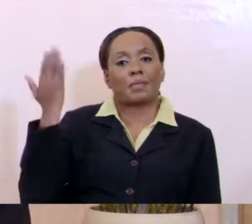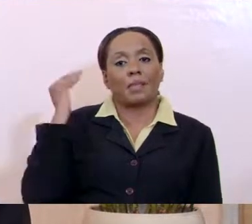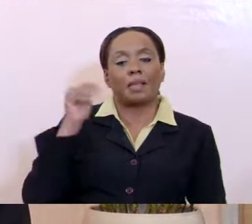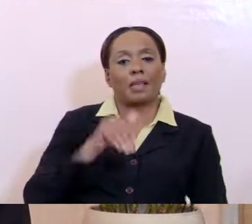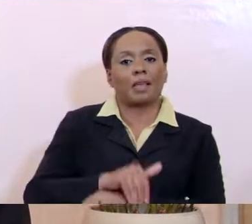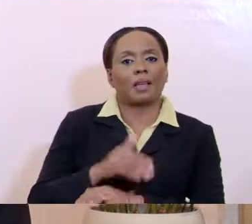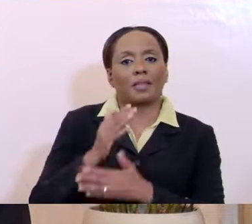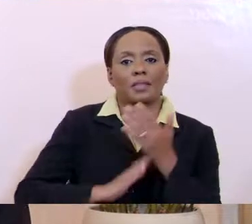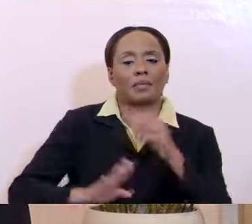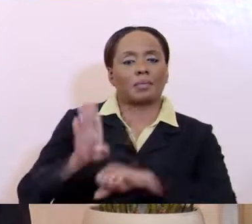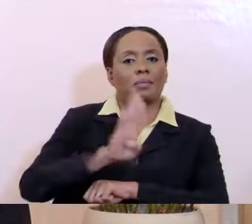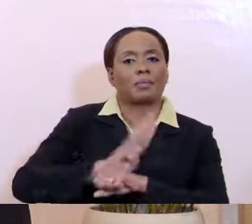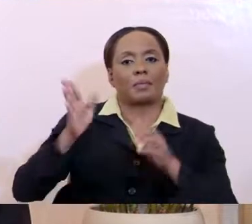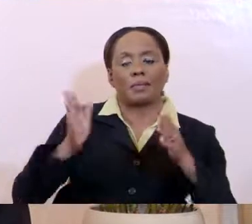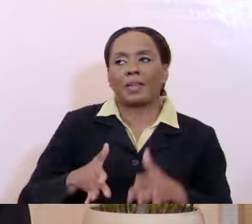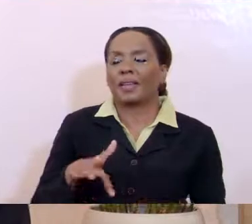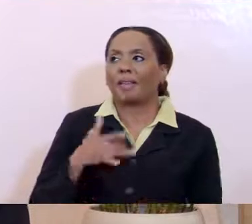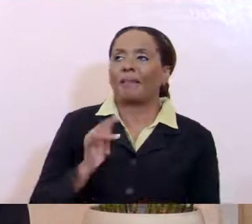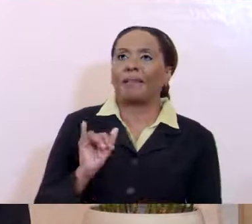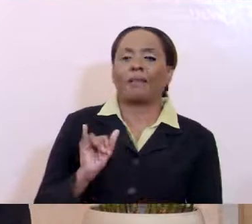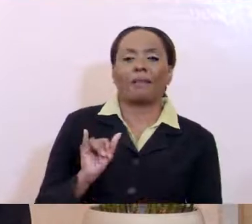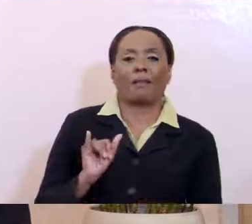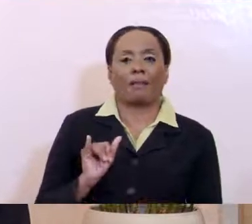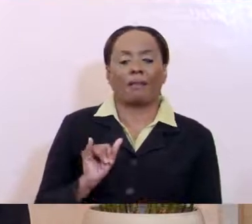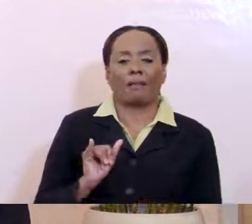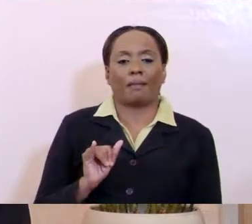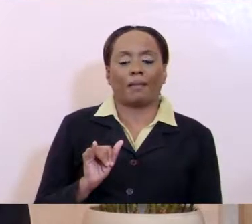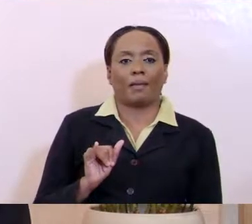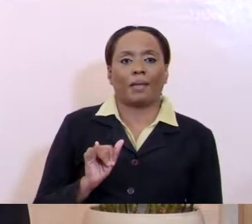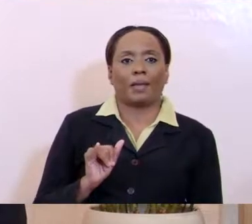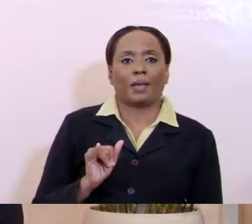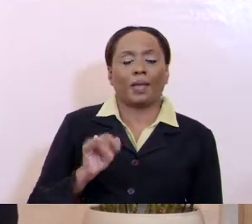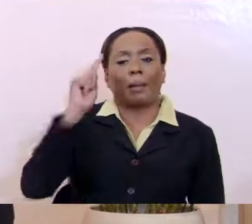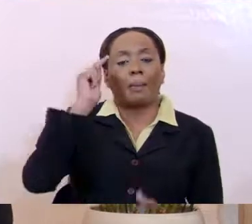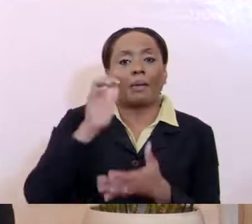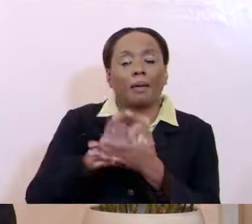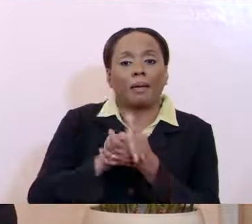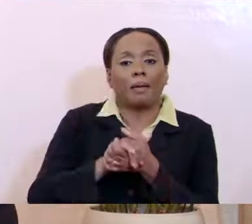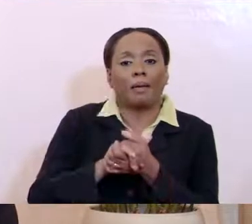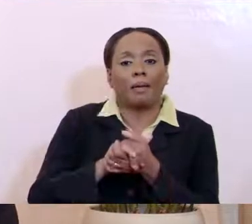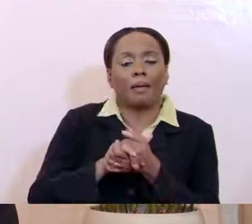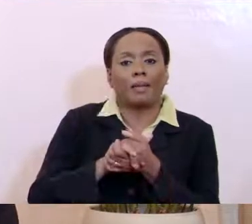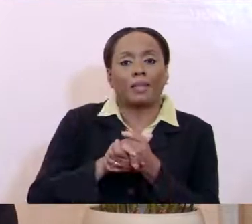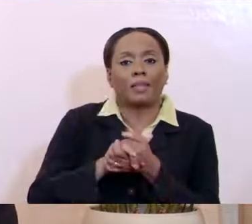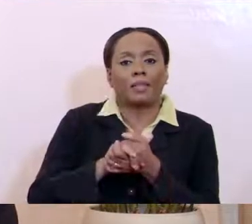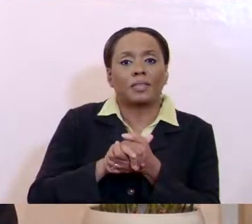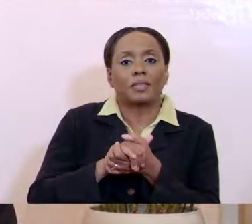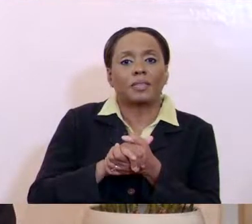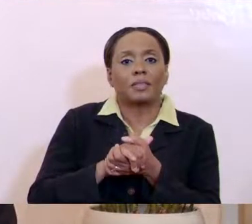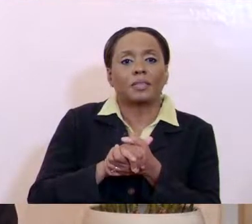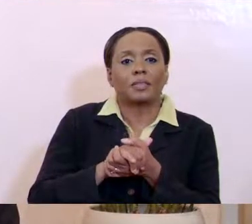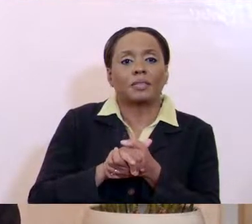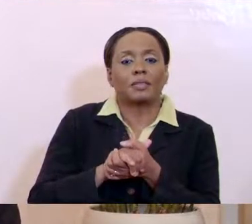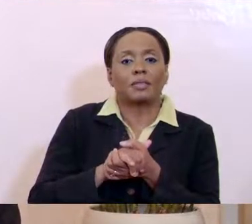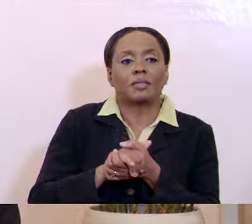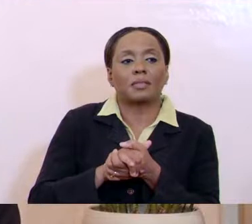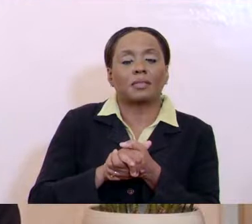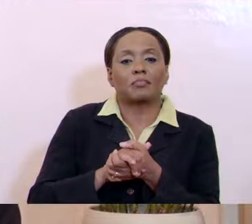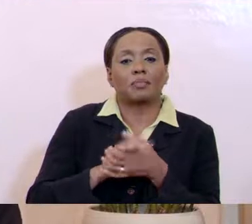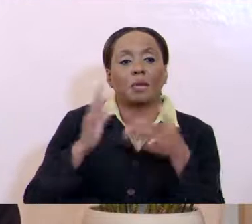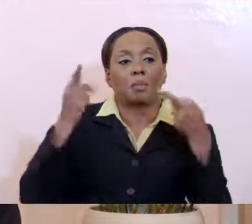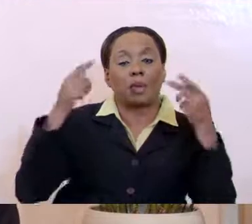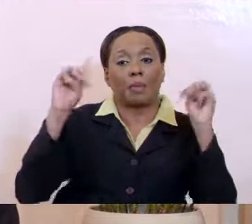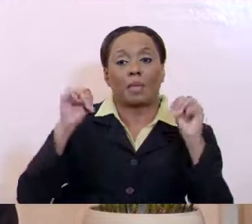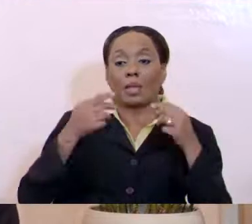seem to feel or believe that the measures that she announced last